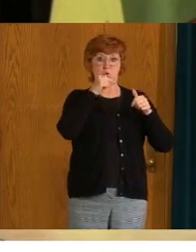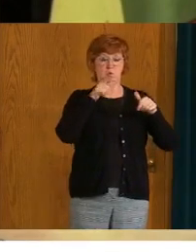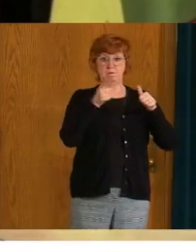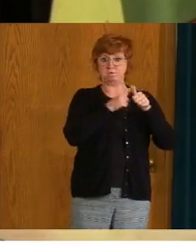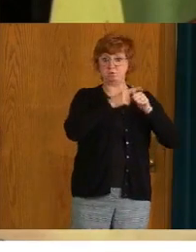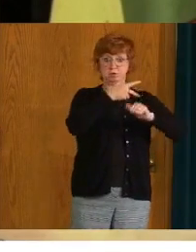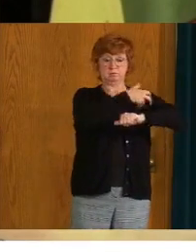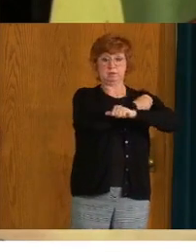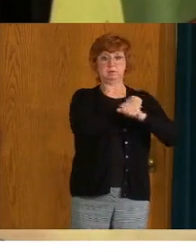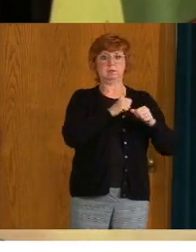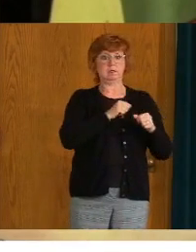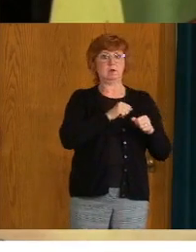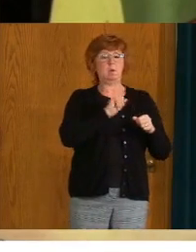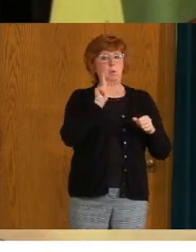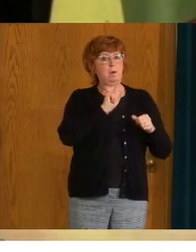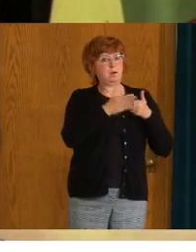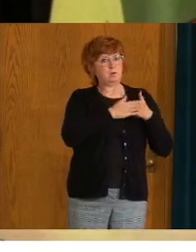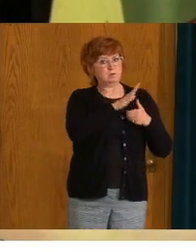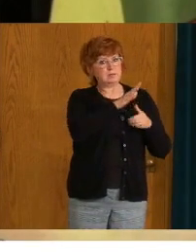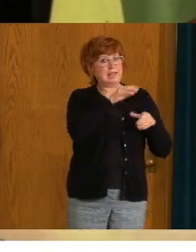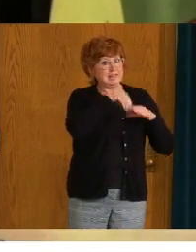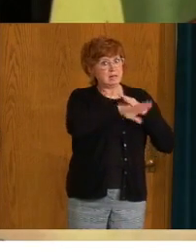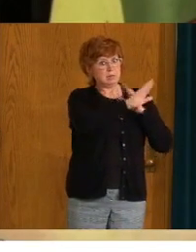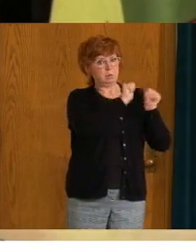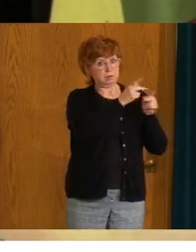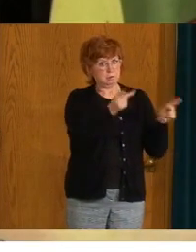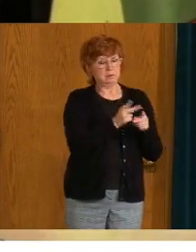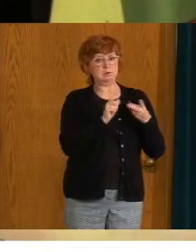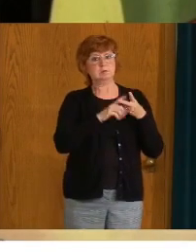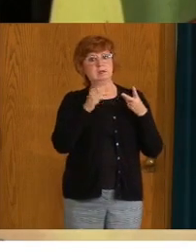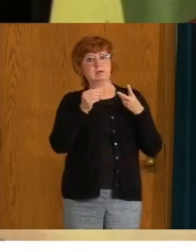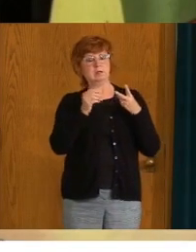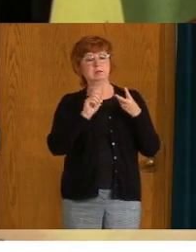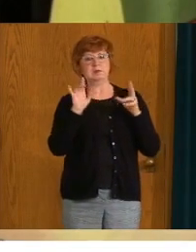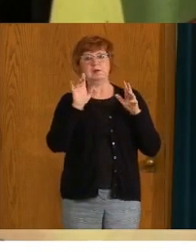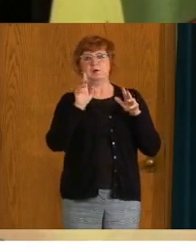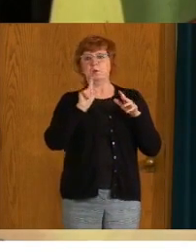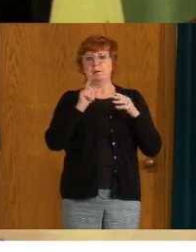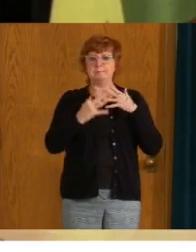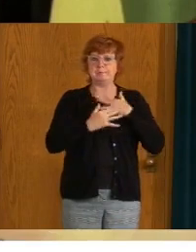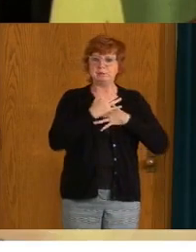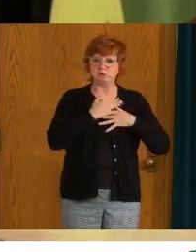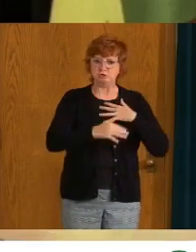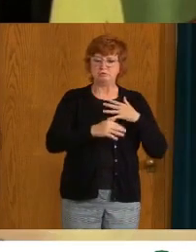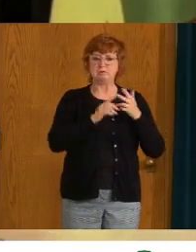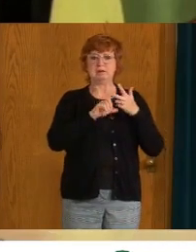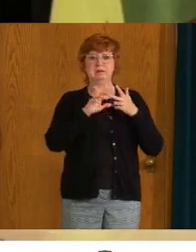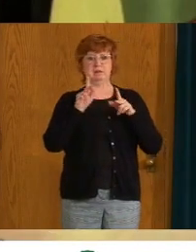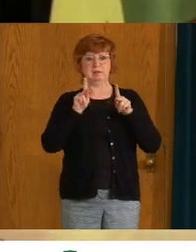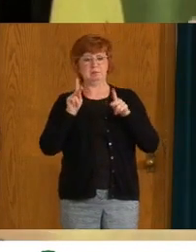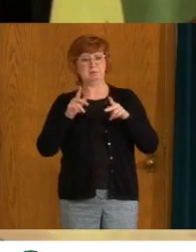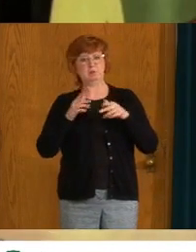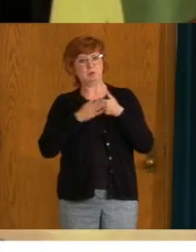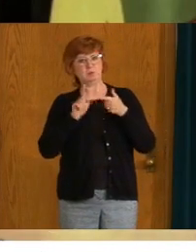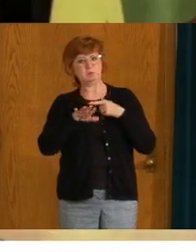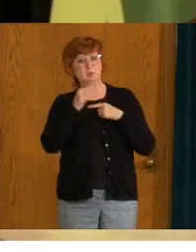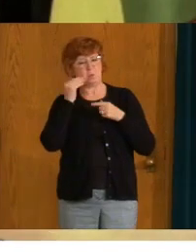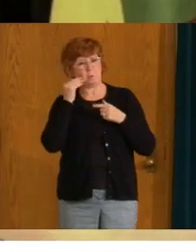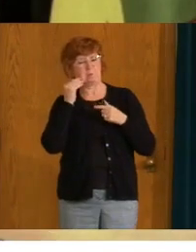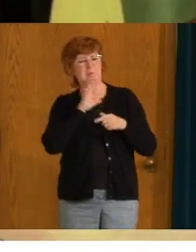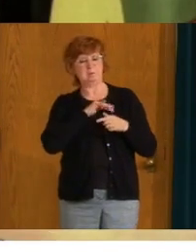that people work, places that people play, and places where people live. This is in addition to the school vaccination clinics that are